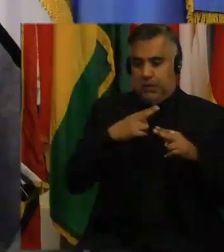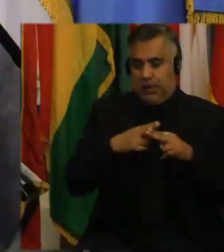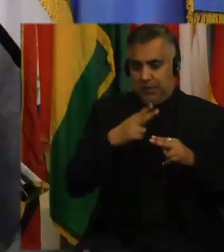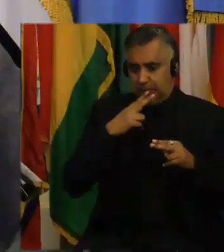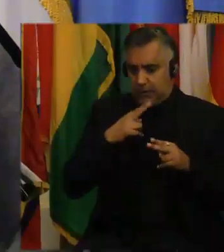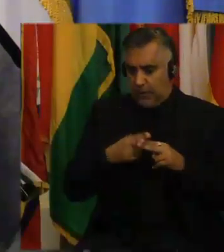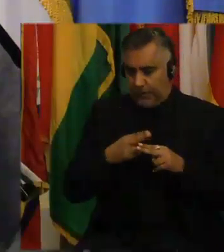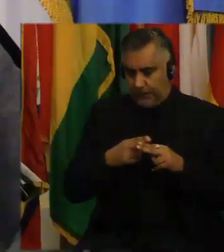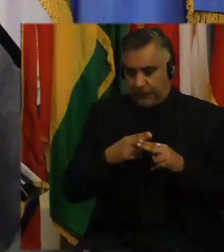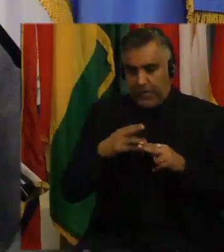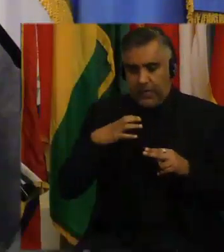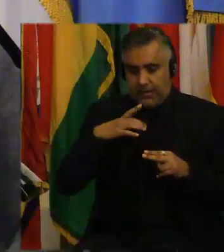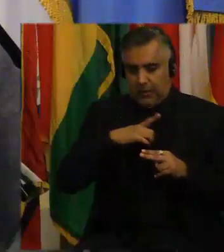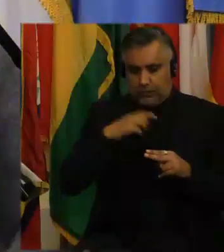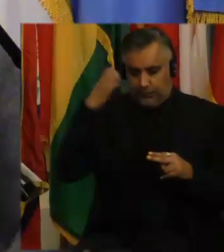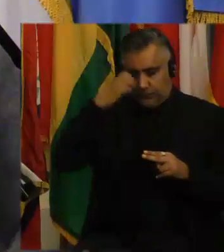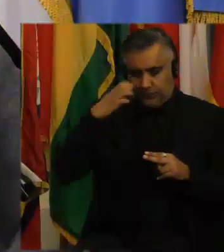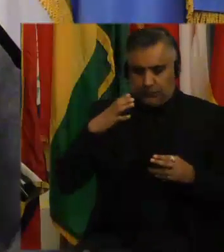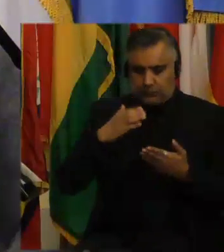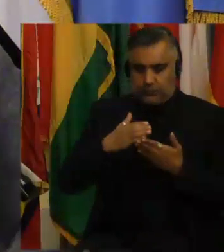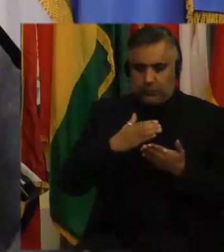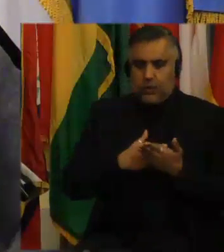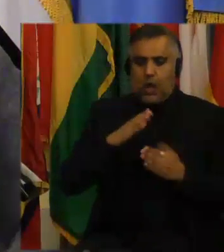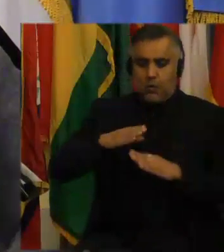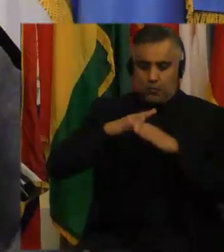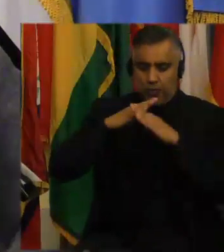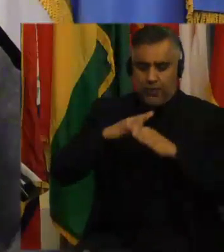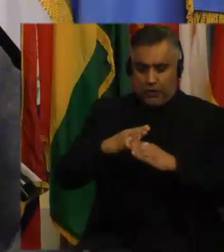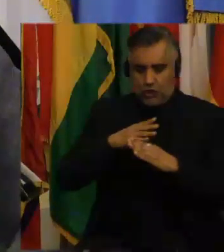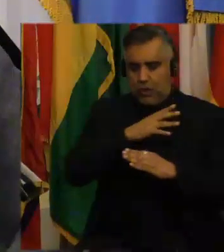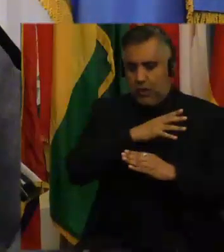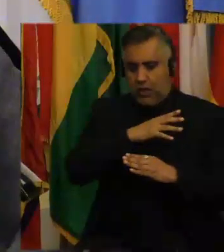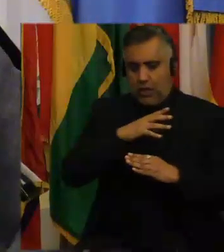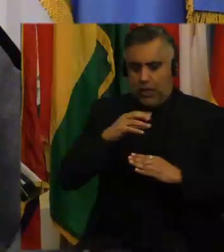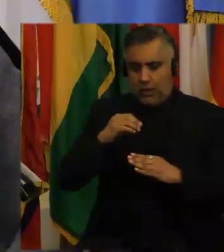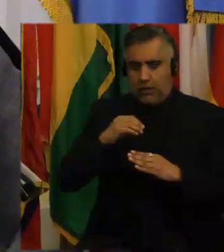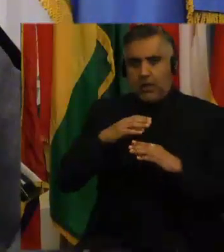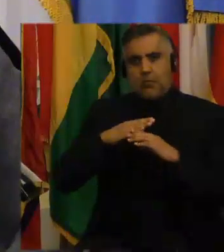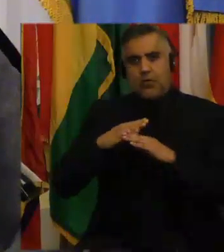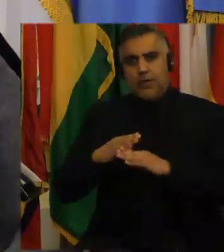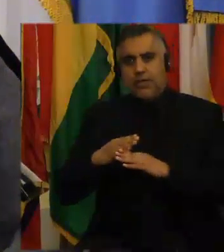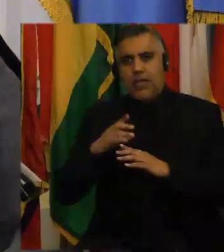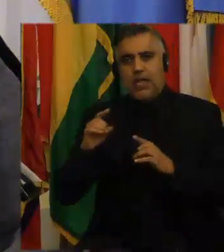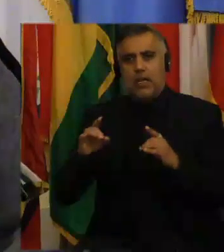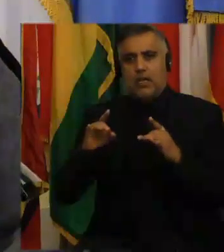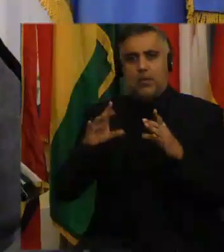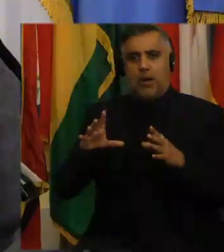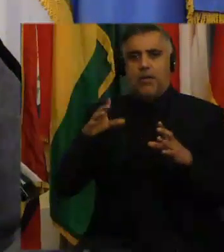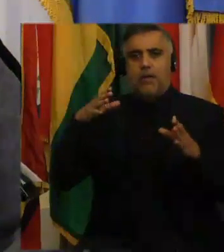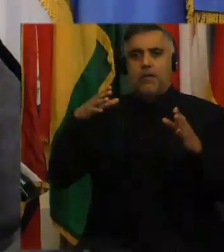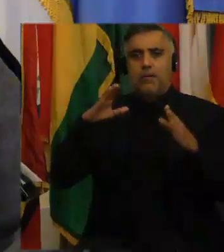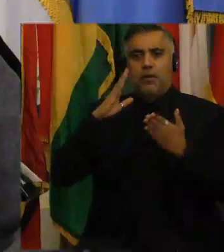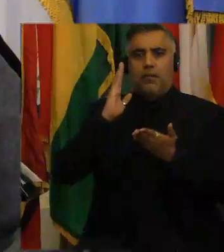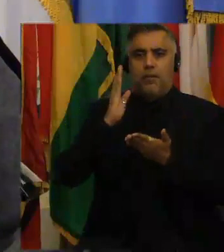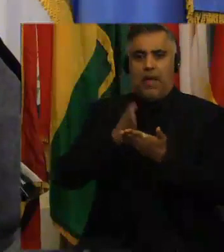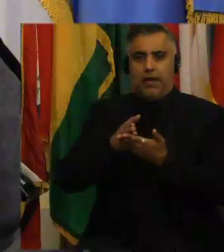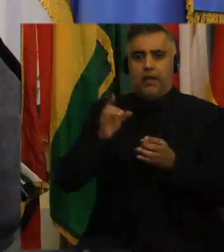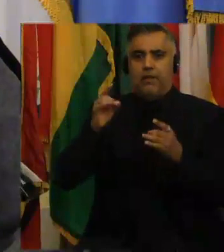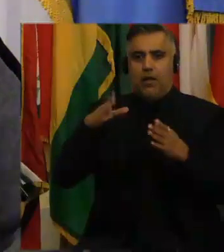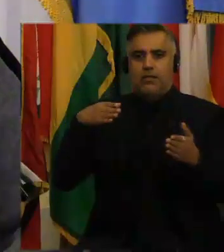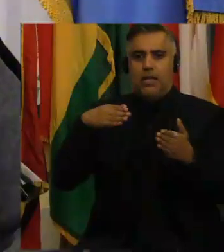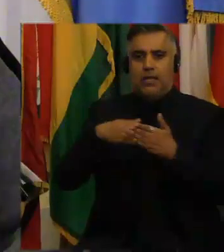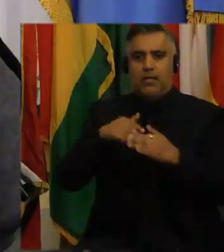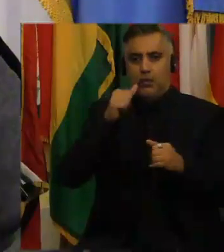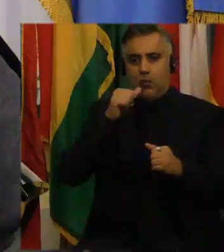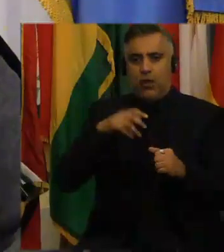called the Council of Europe Convention on Prevention and on Preventing and Combating Violence Against Women